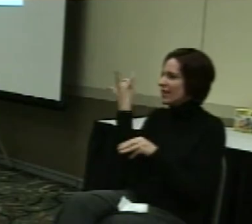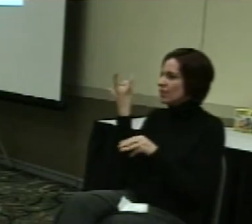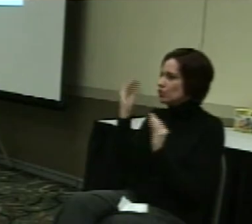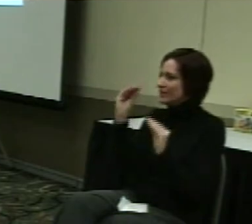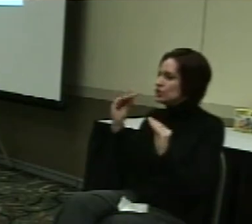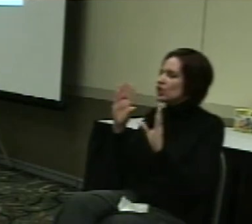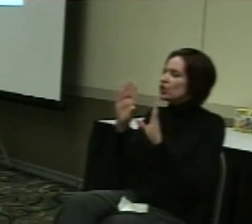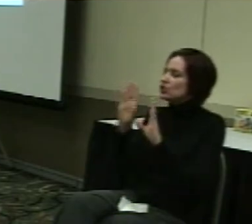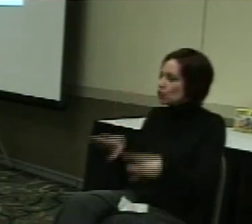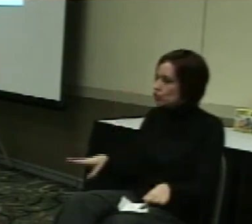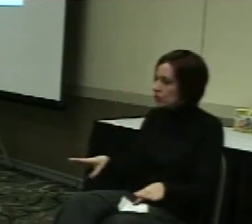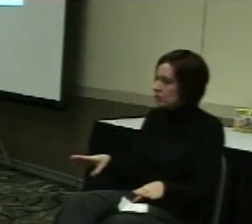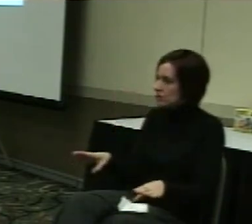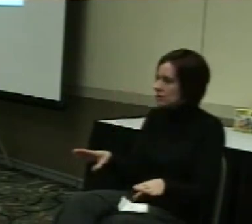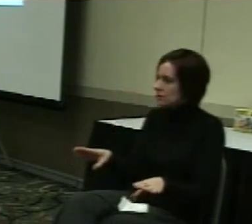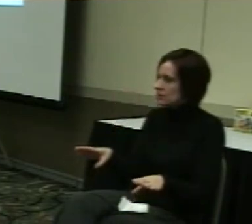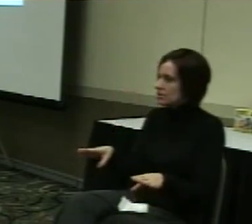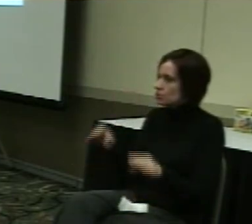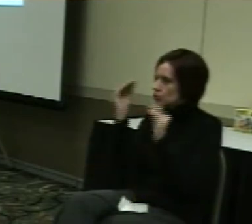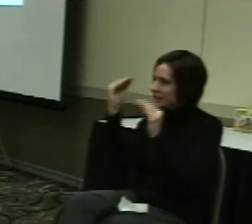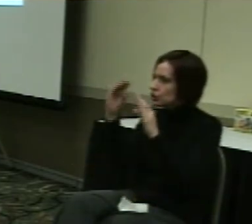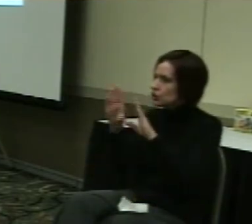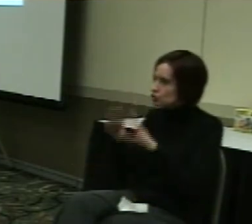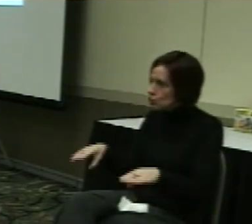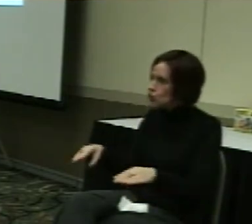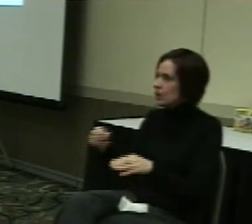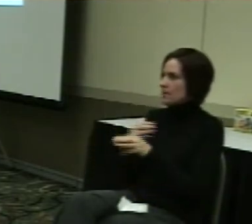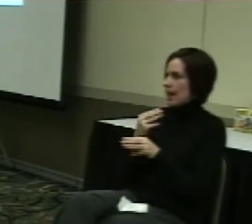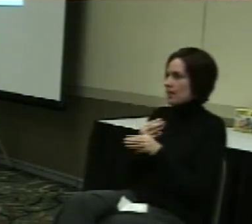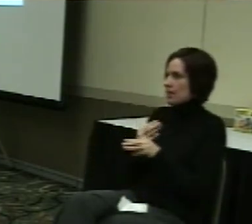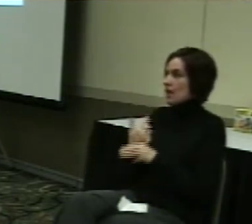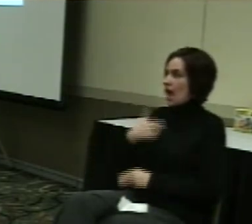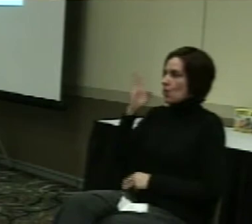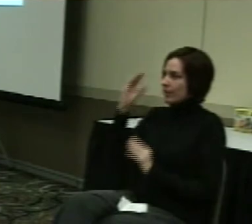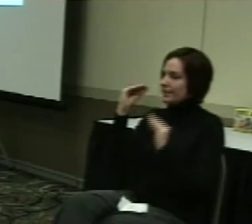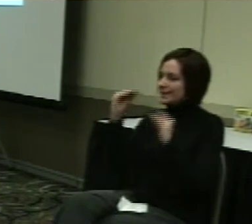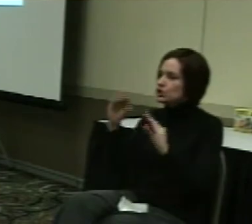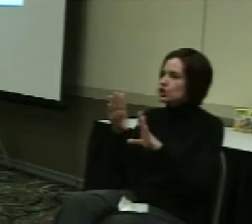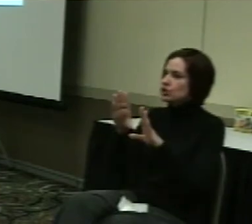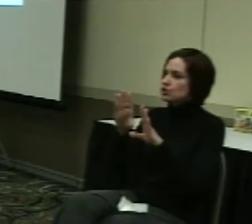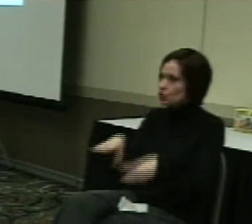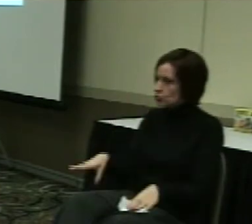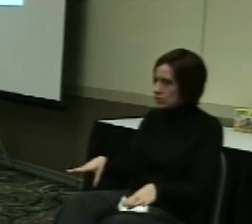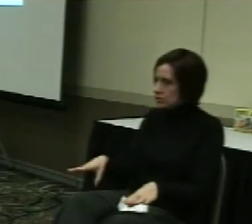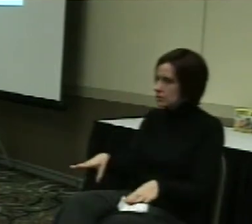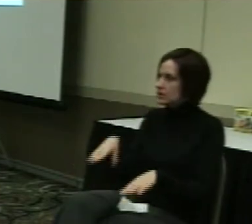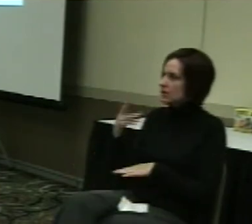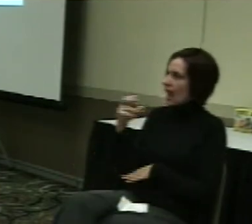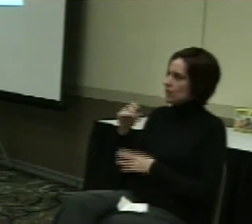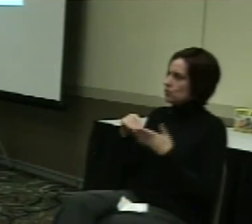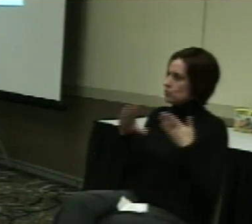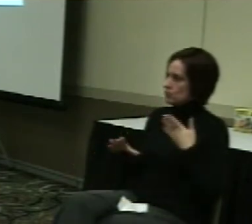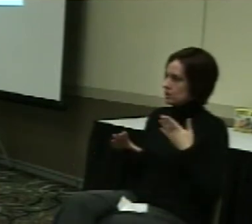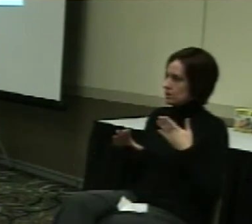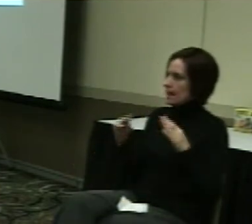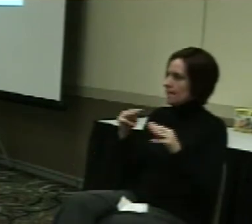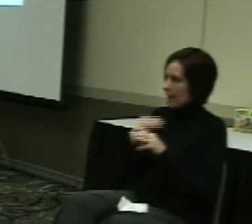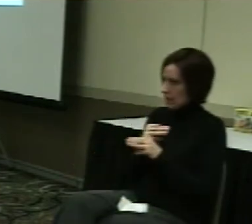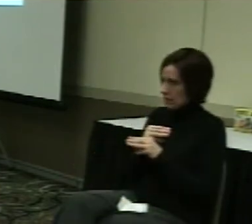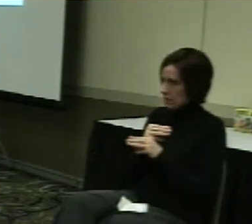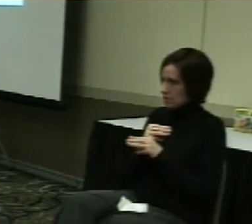math. It's really a different mindset. I'm going to be teaching children, you know, high school students math.